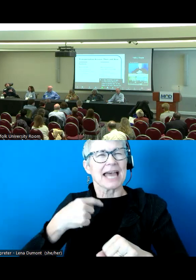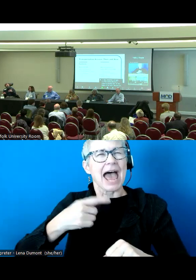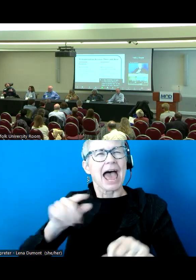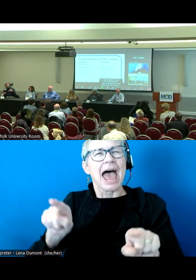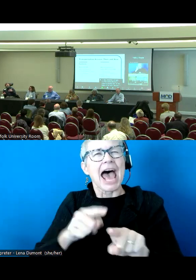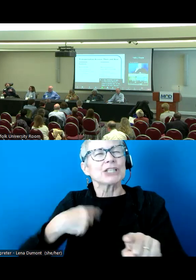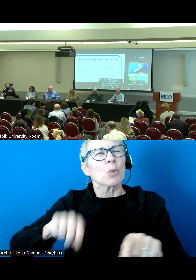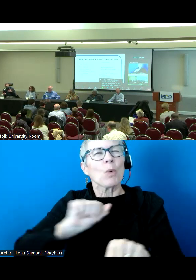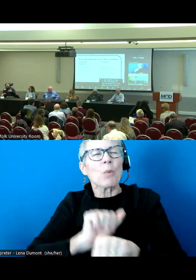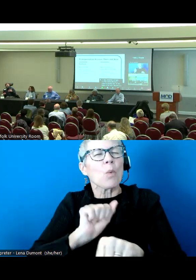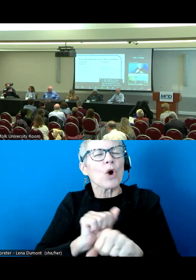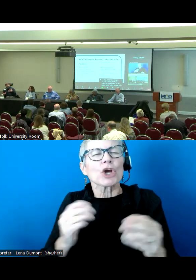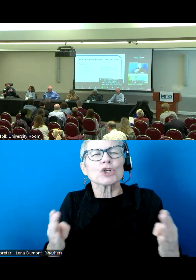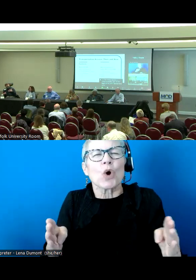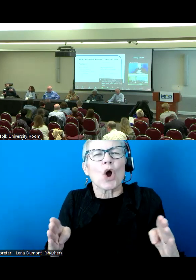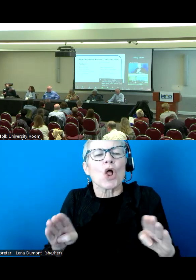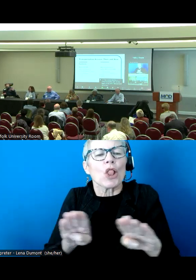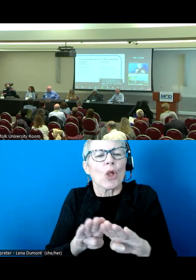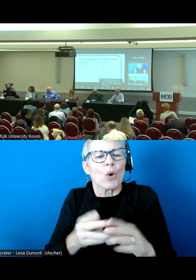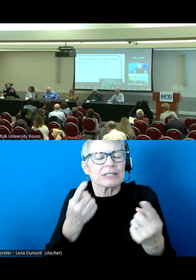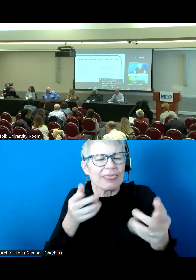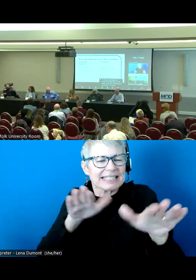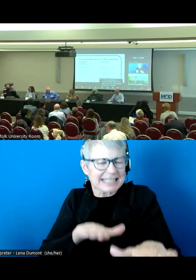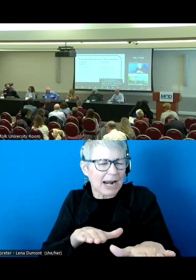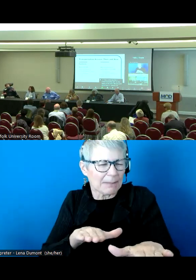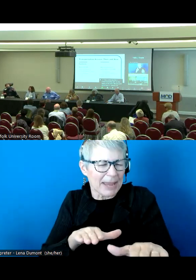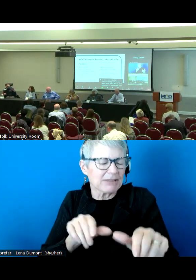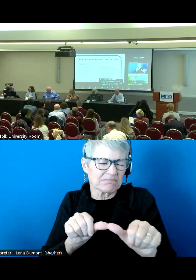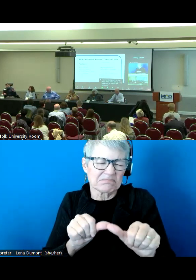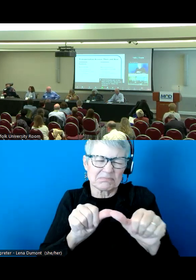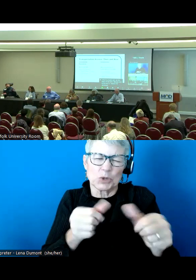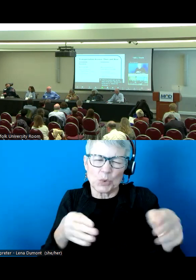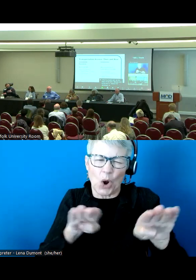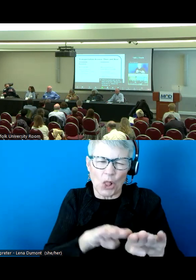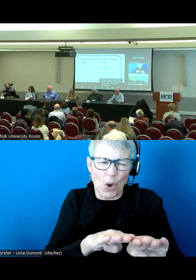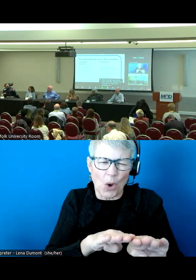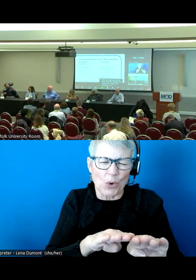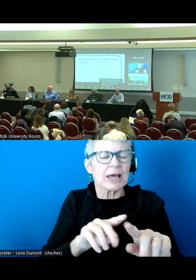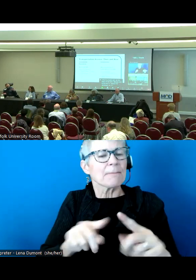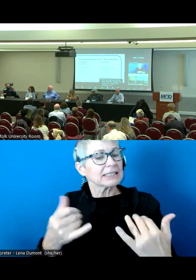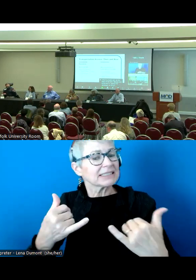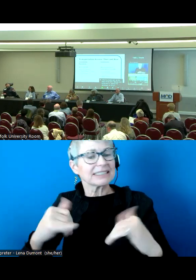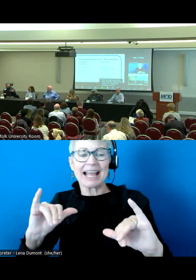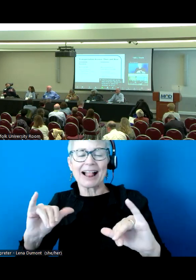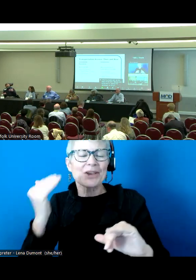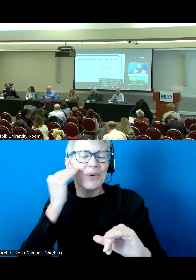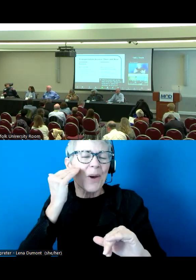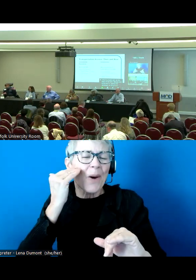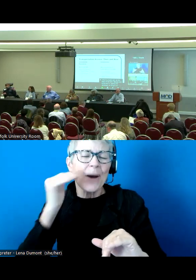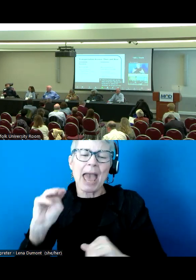close out the settlement, we still get new staff at the